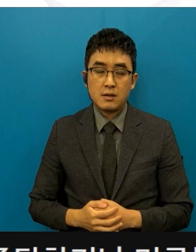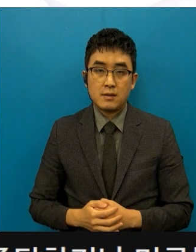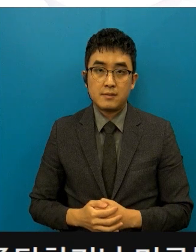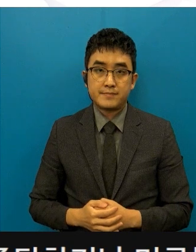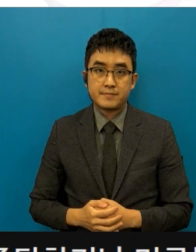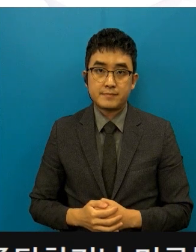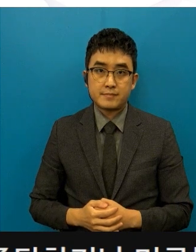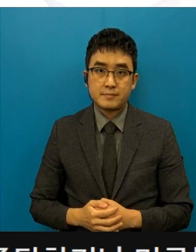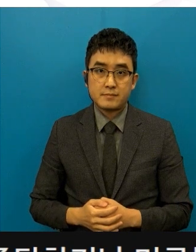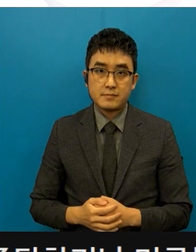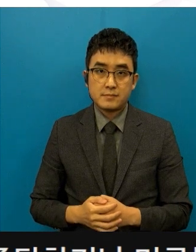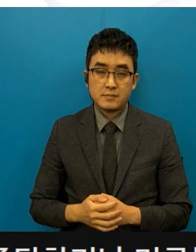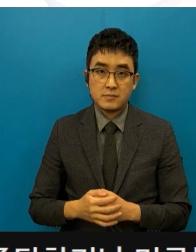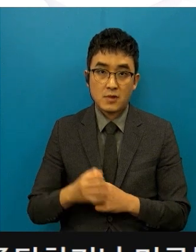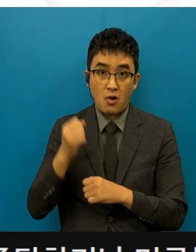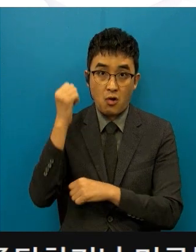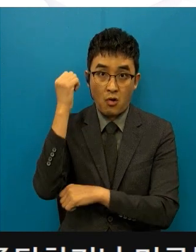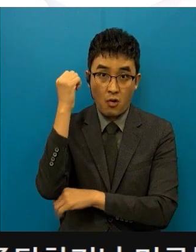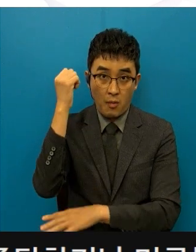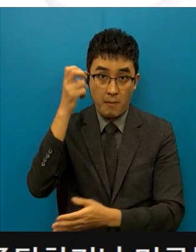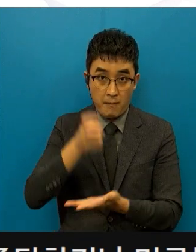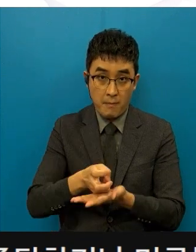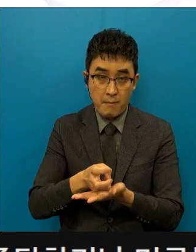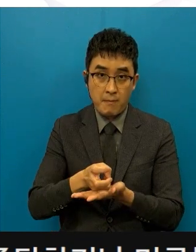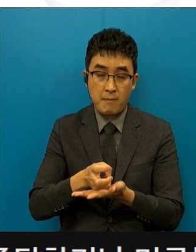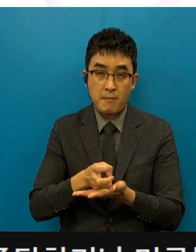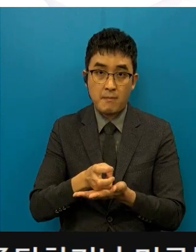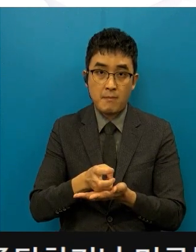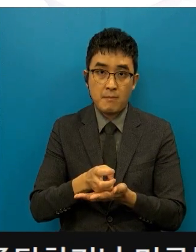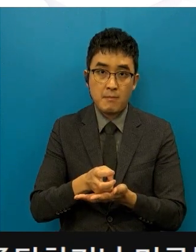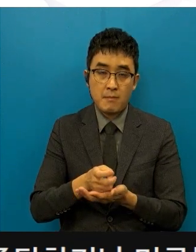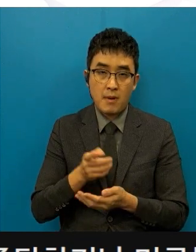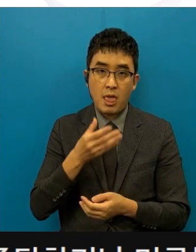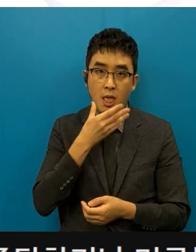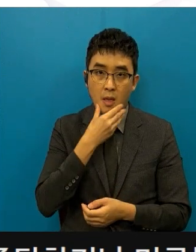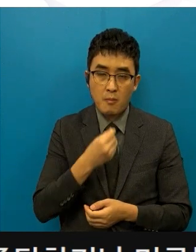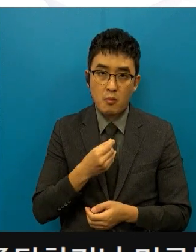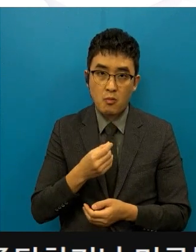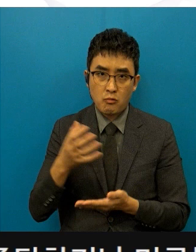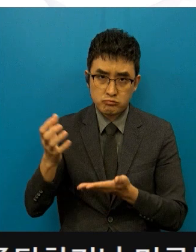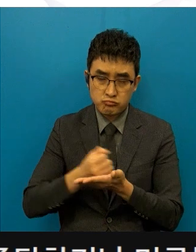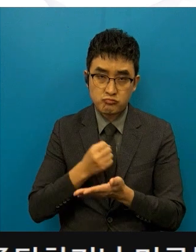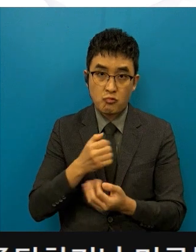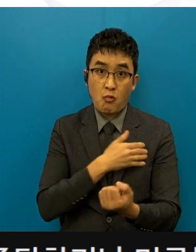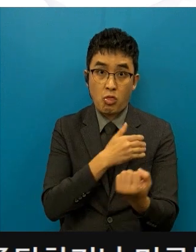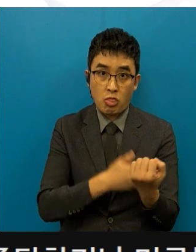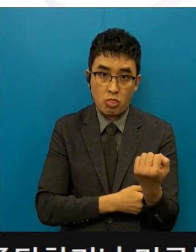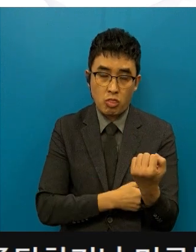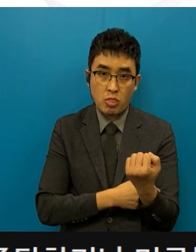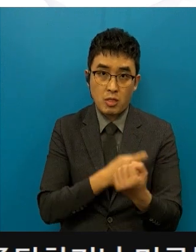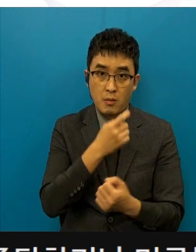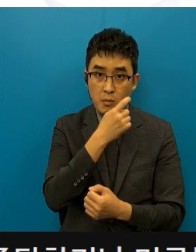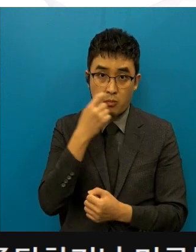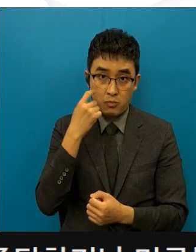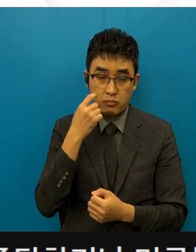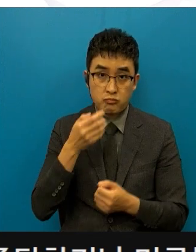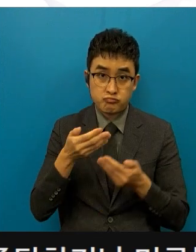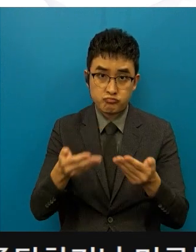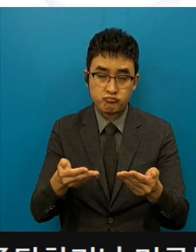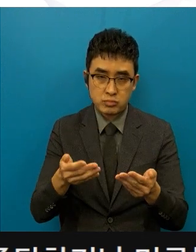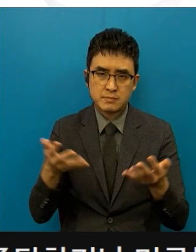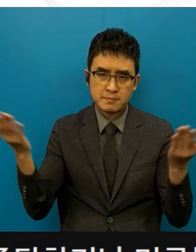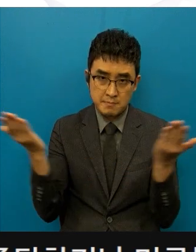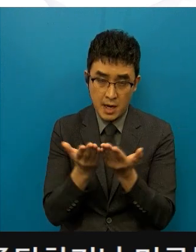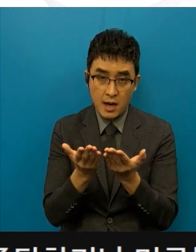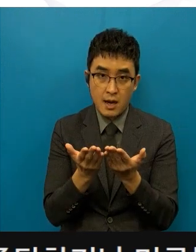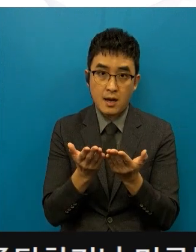the constitutional right of citizens to pursue happiness, leading to